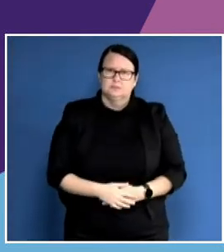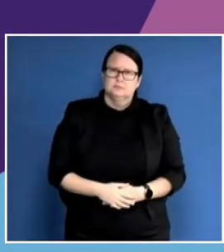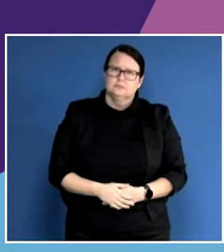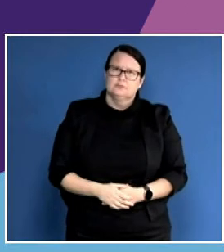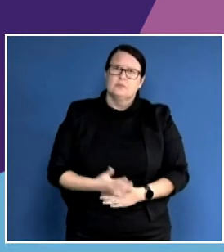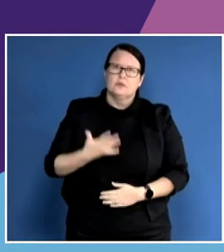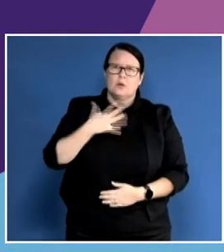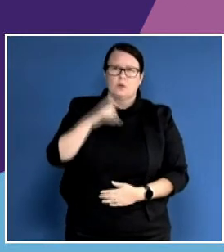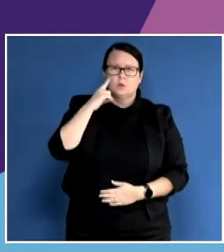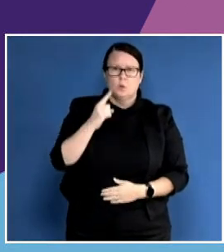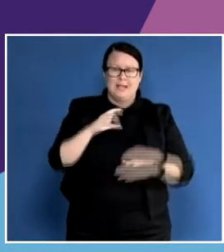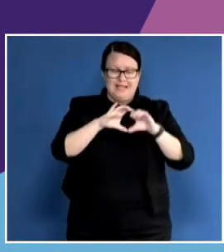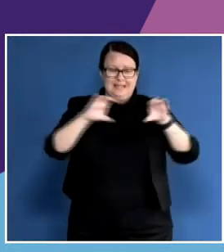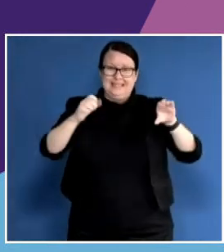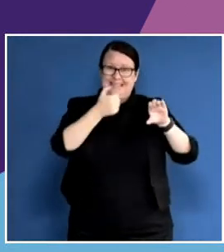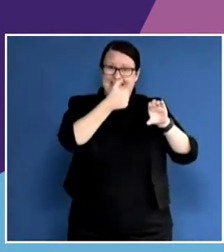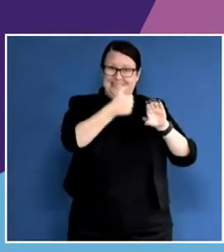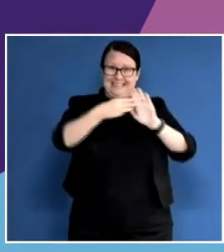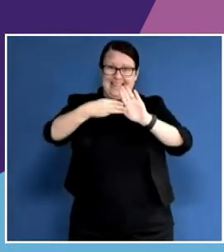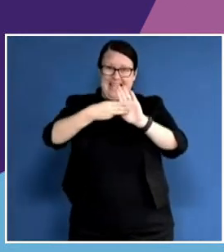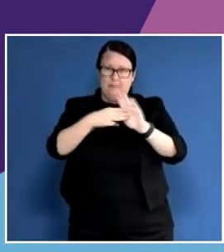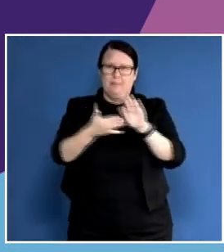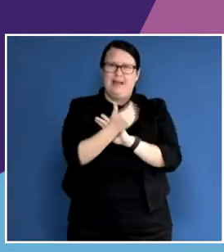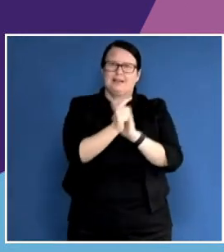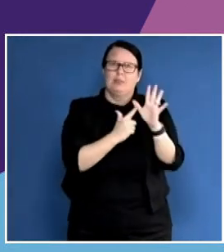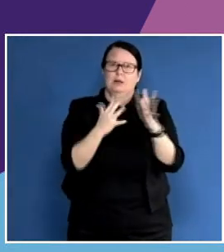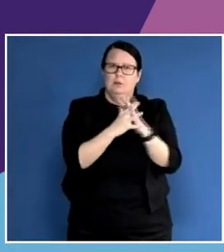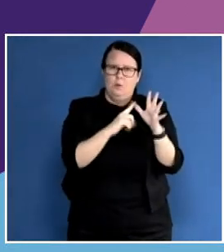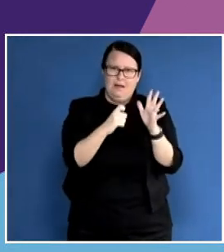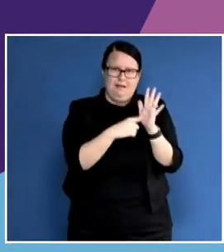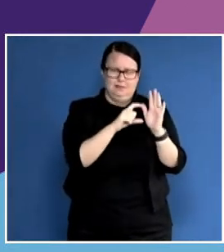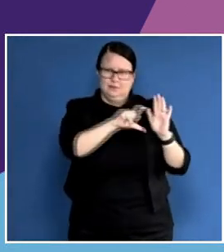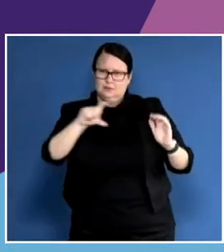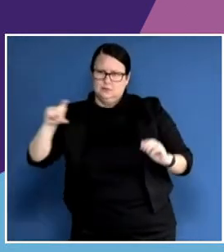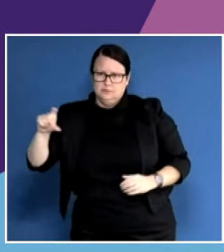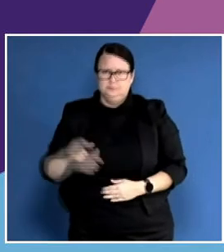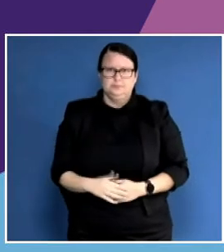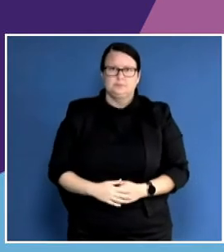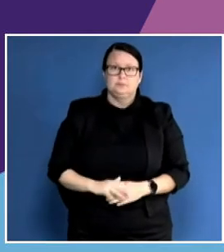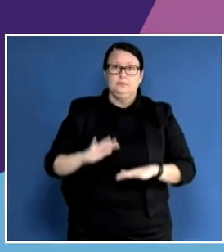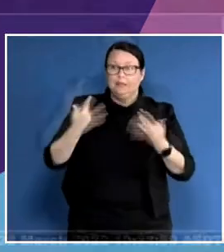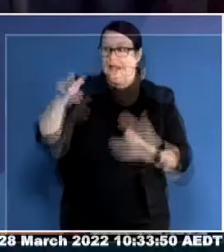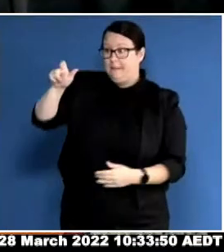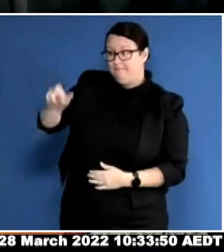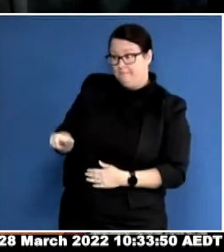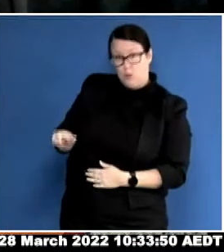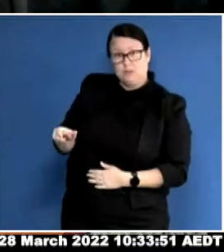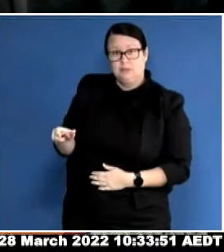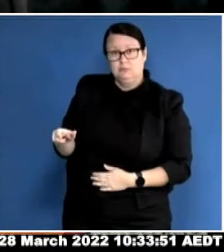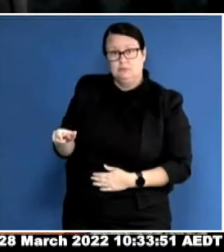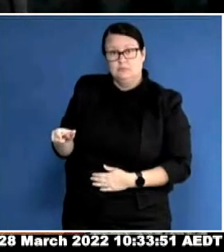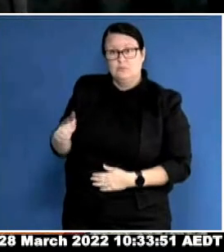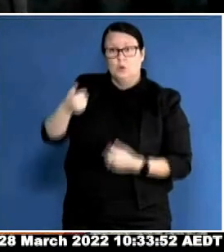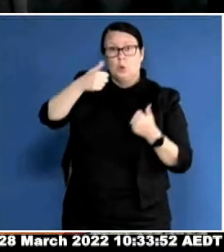Section 6, capital M of the Act, which provides as follows. Any person who uses, causes,